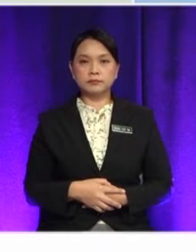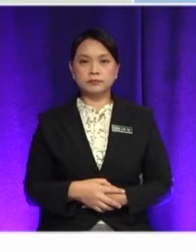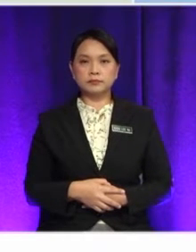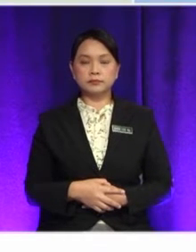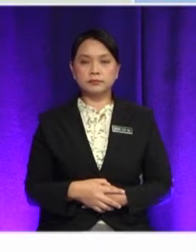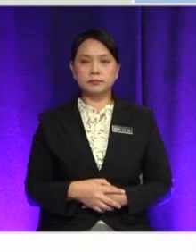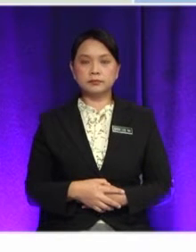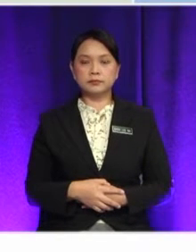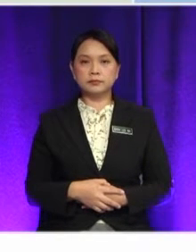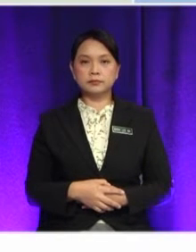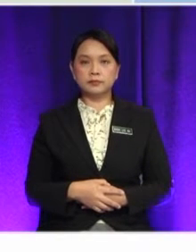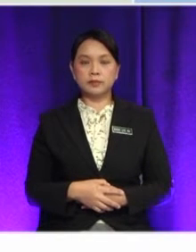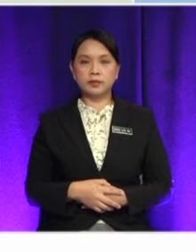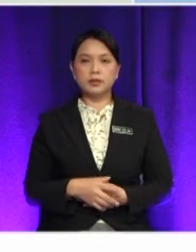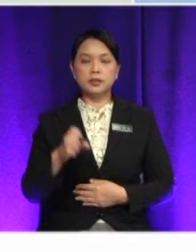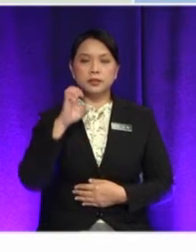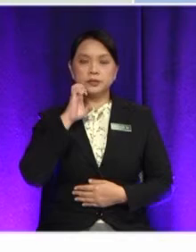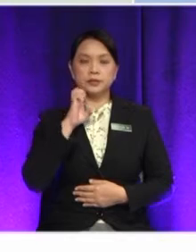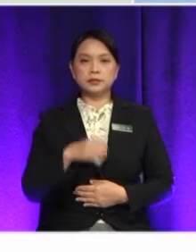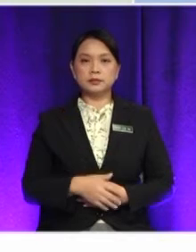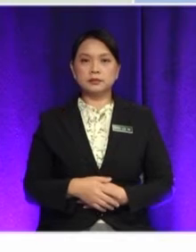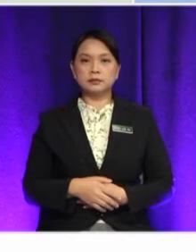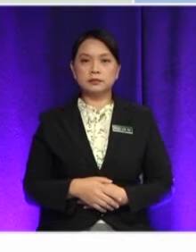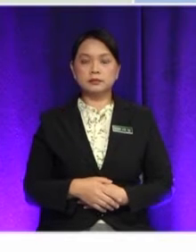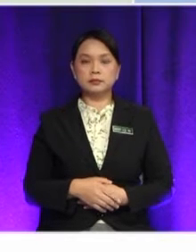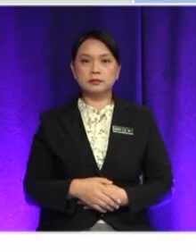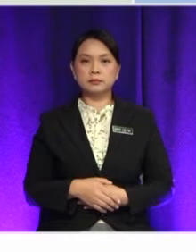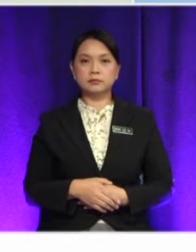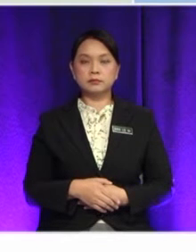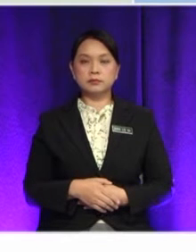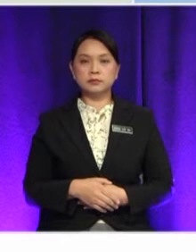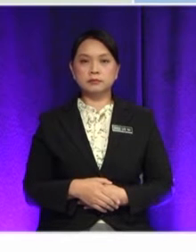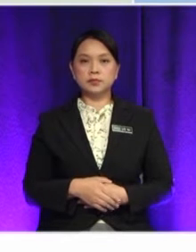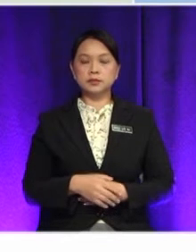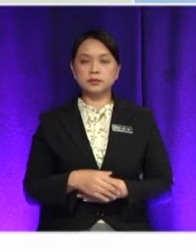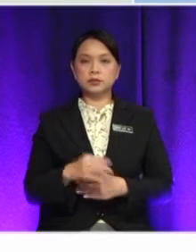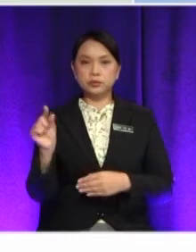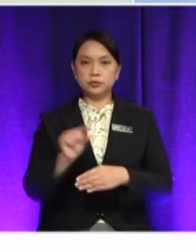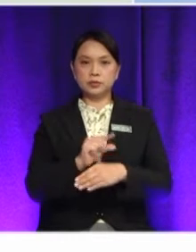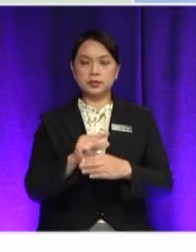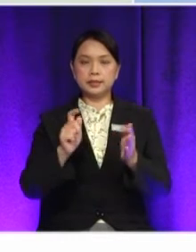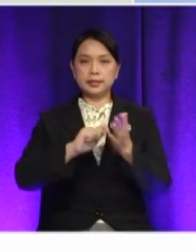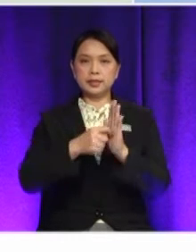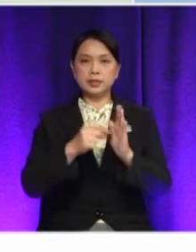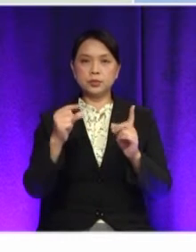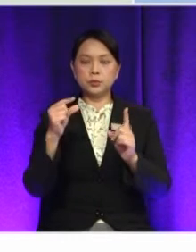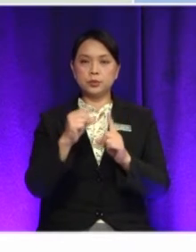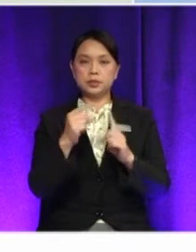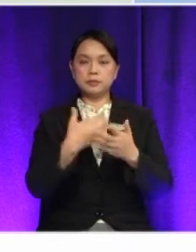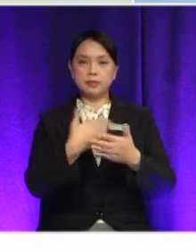of keywords. And she linked it to the keywords before the gap that will be